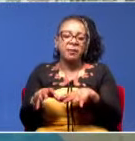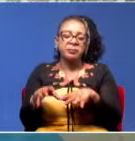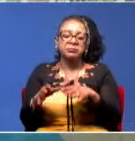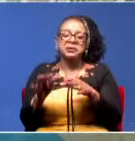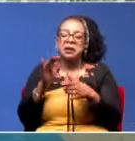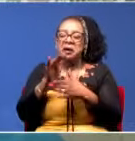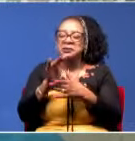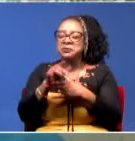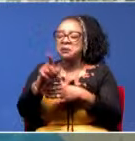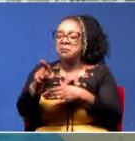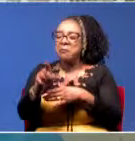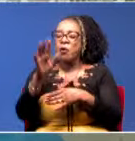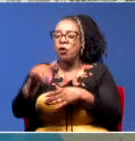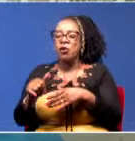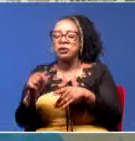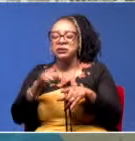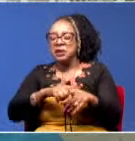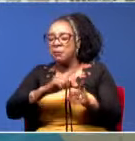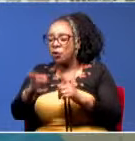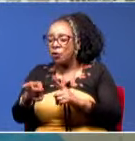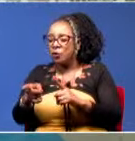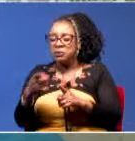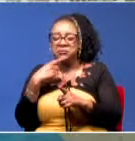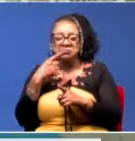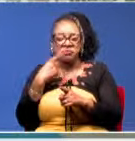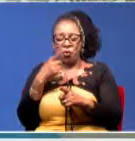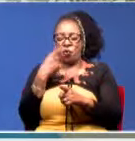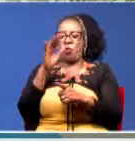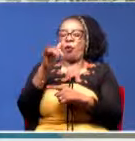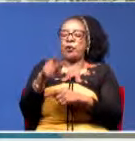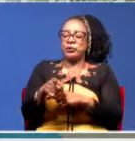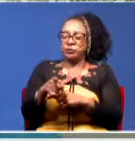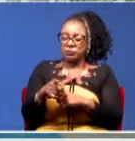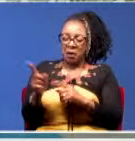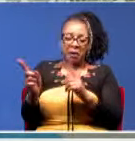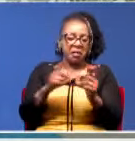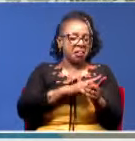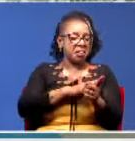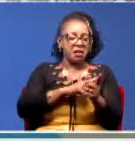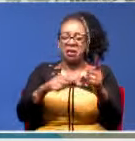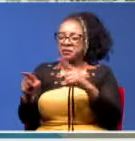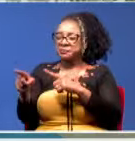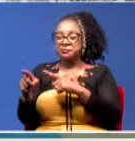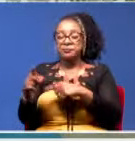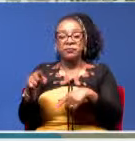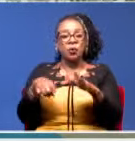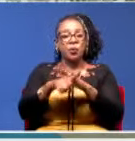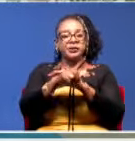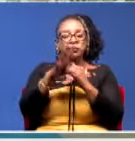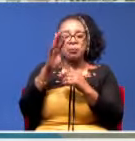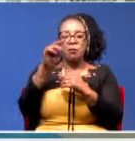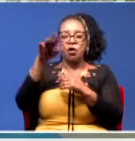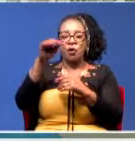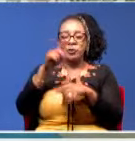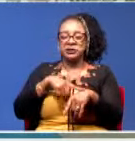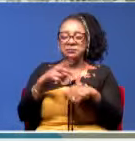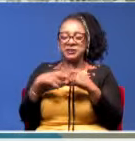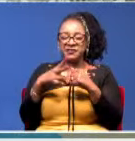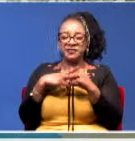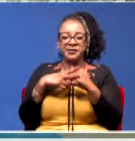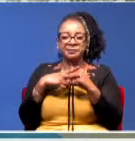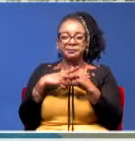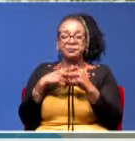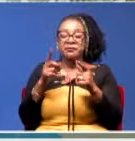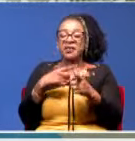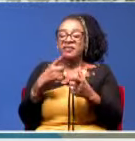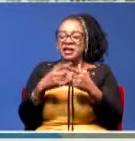ule. Nikaenda kwa huyo, huyo ananiambia nani amekuita. Mwangi says he got to Mlolongo police station about 7 p.m. It is here that he